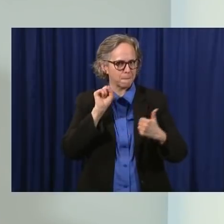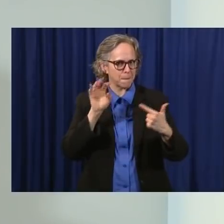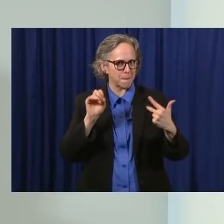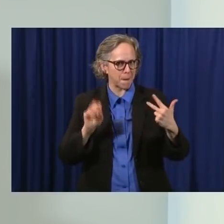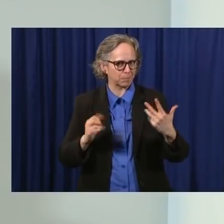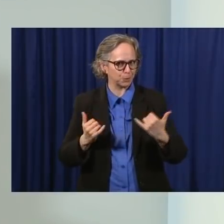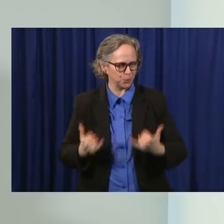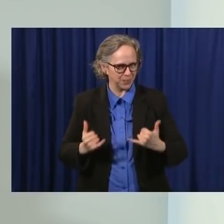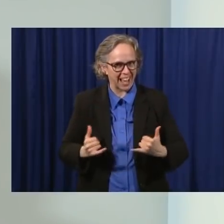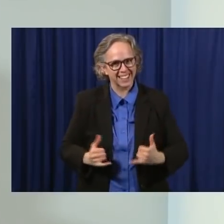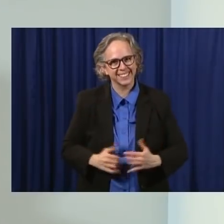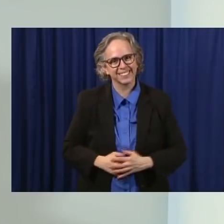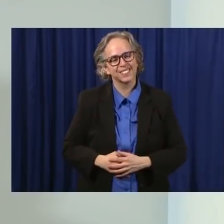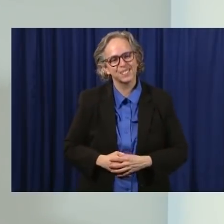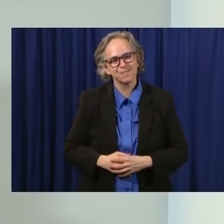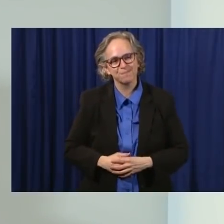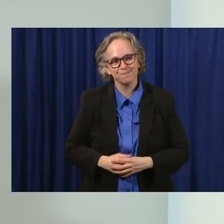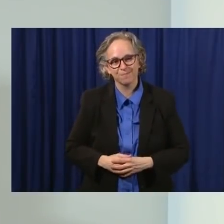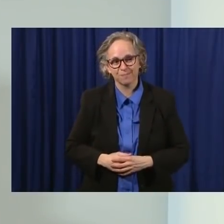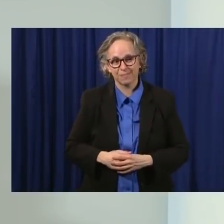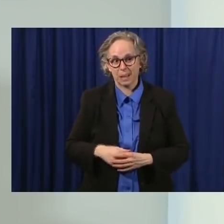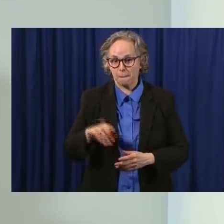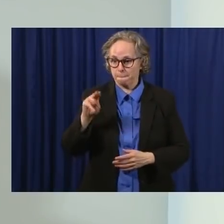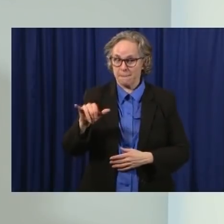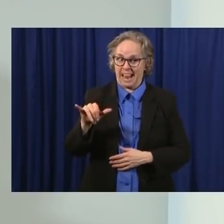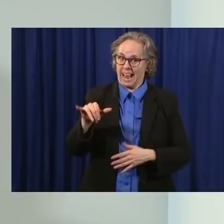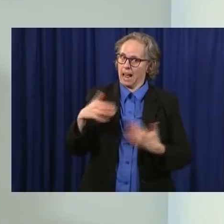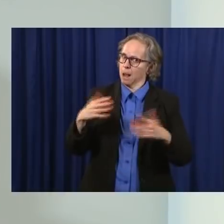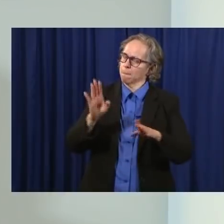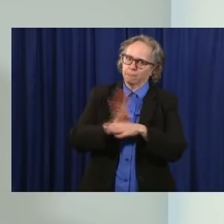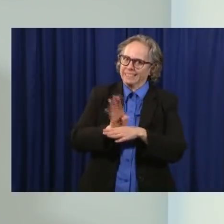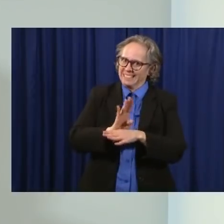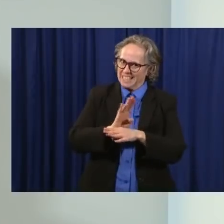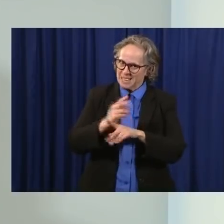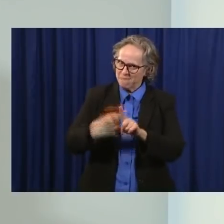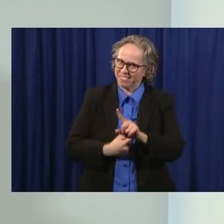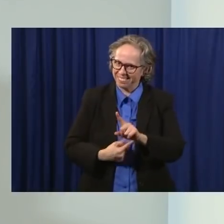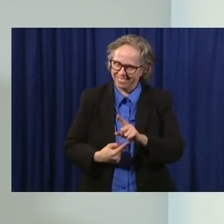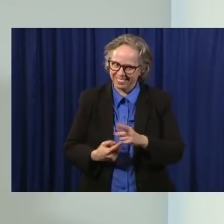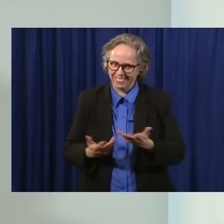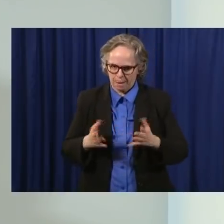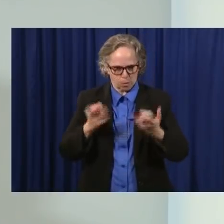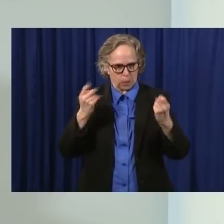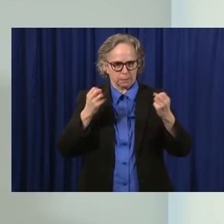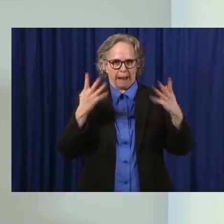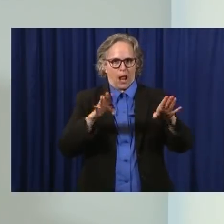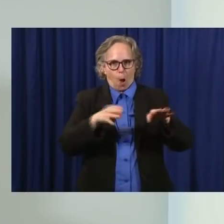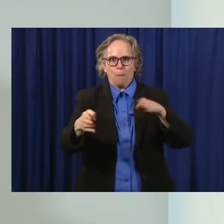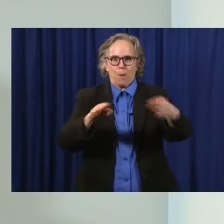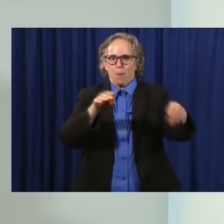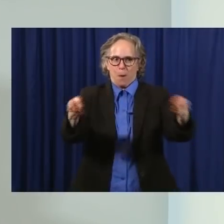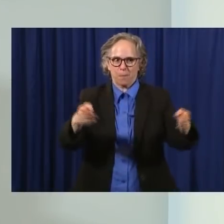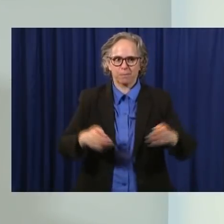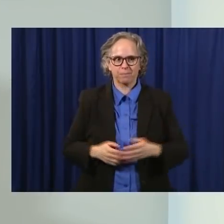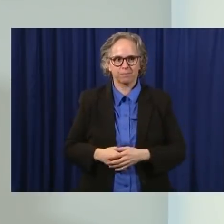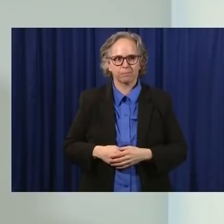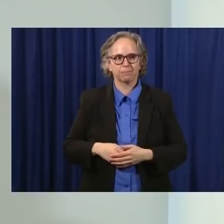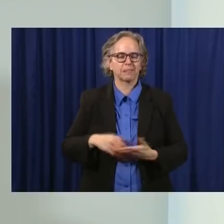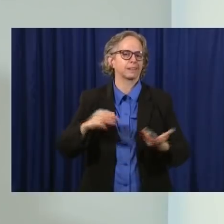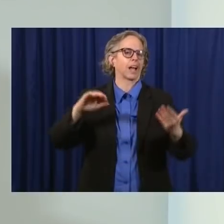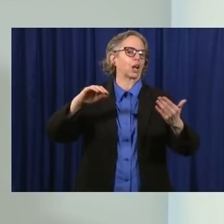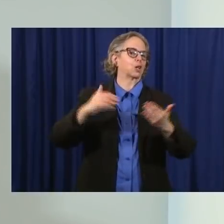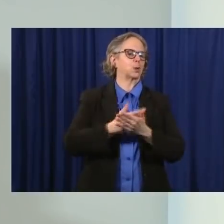that May is sort of moving month. We're opening a next chapter in our response and